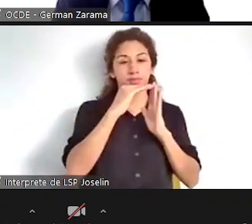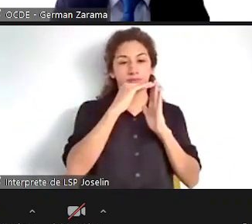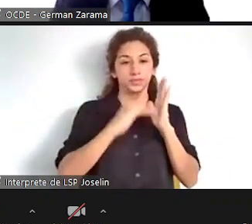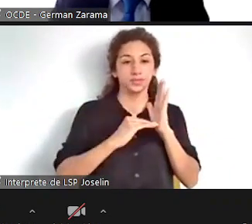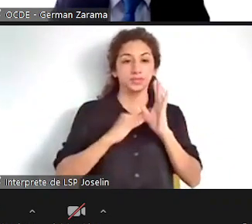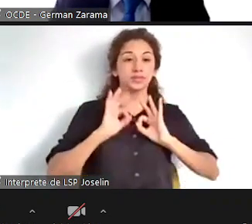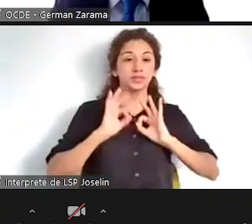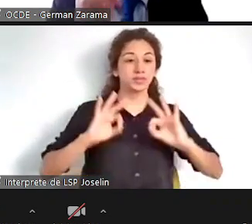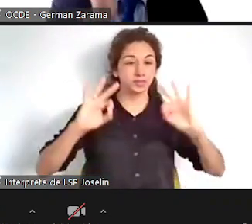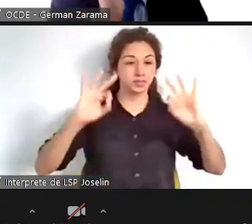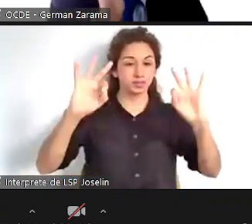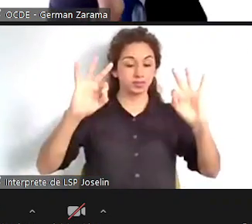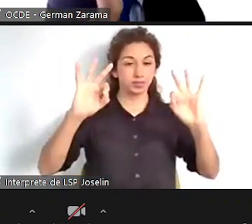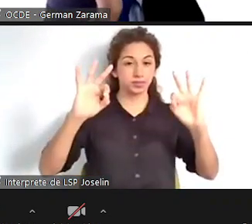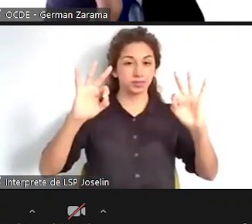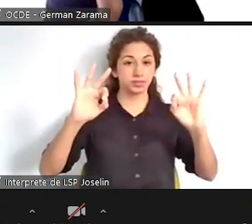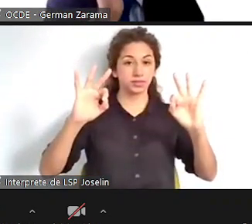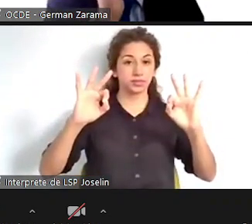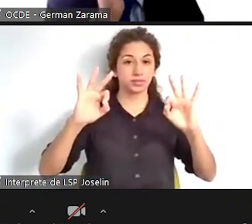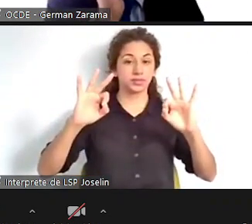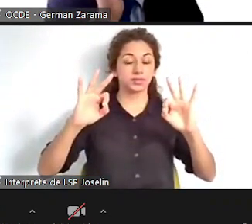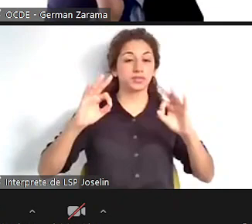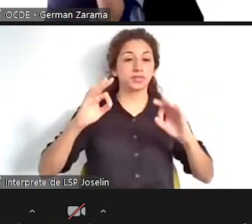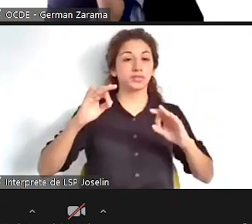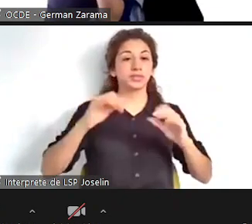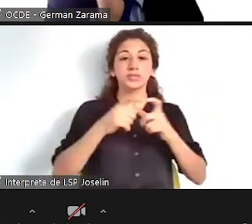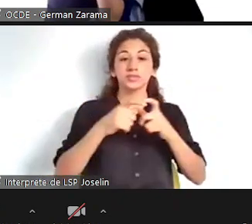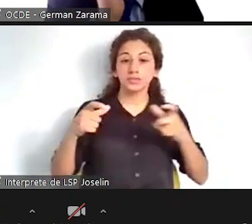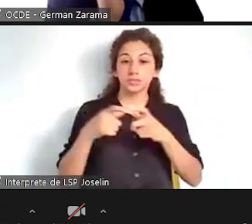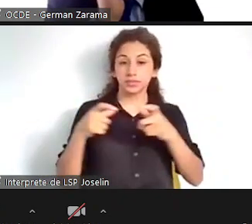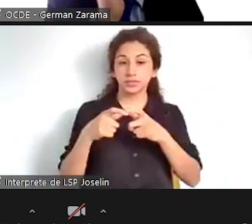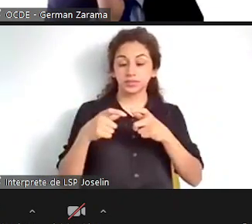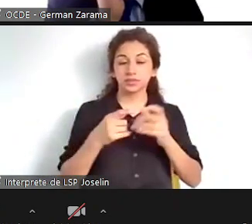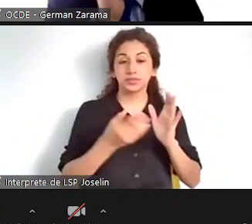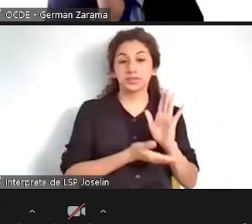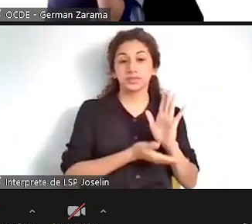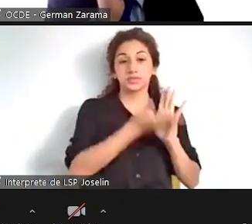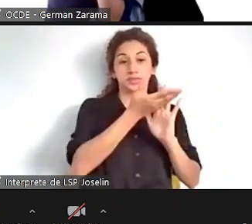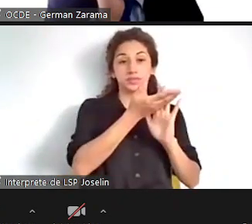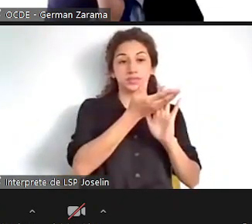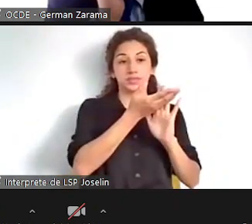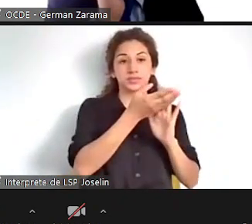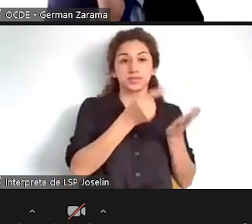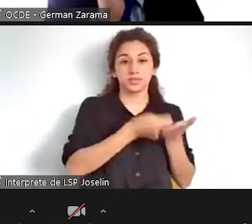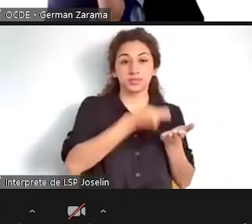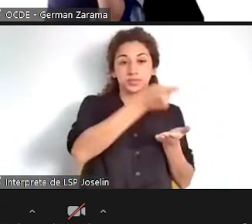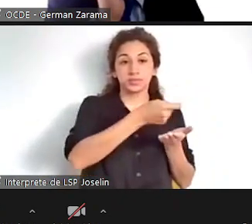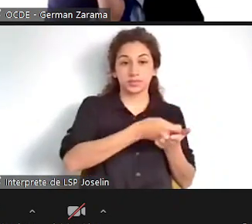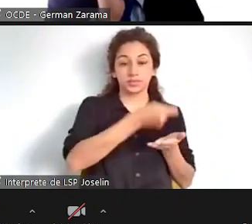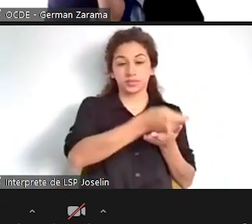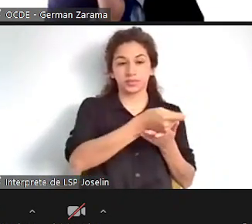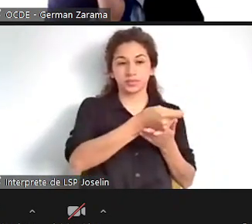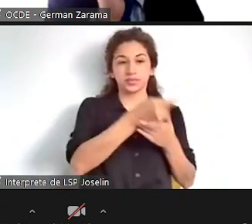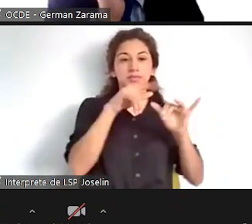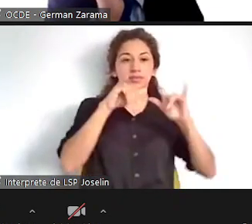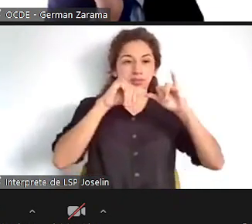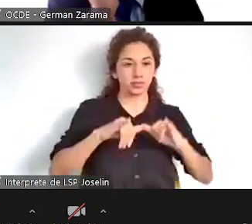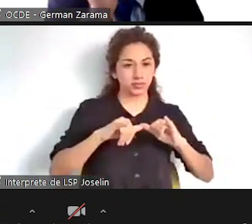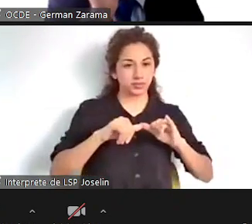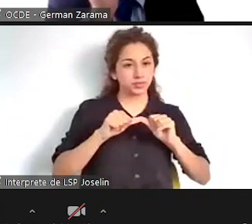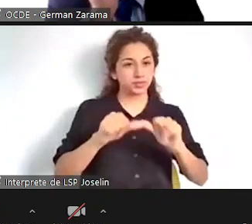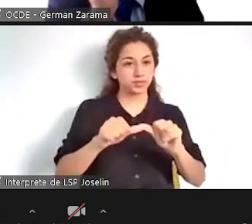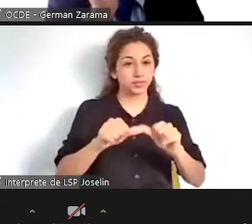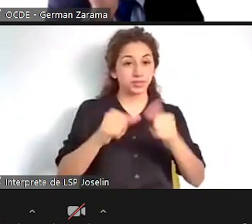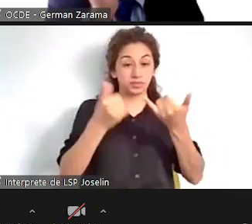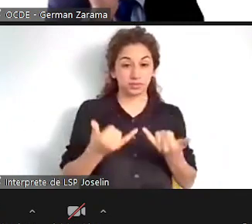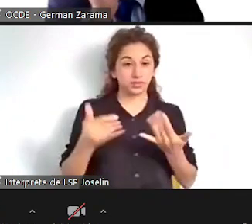has to be the scale has to go towards the lower risks to become uh